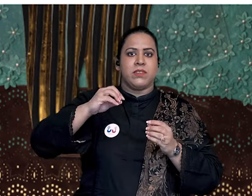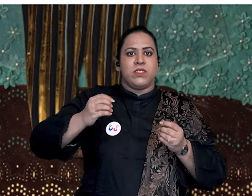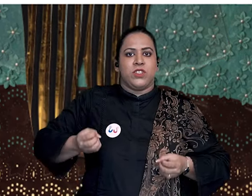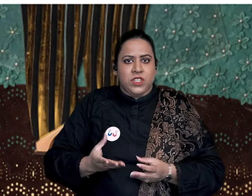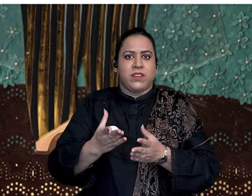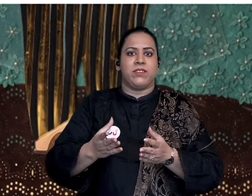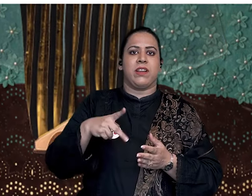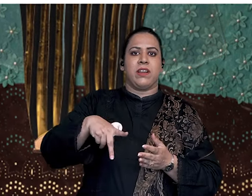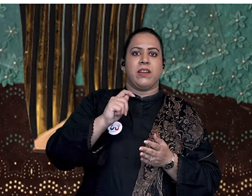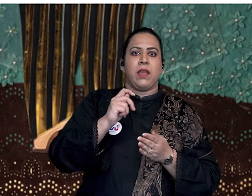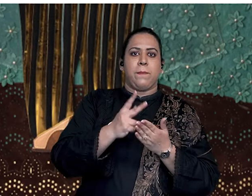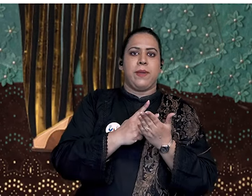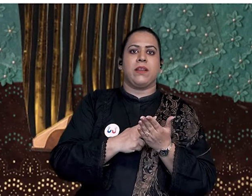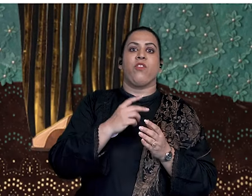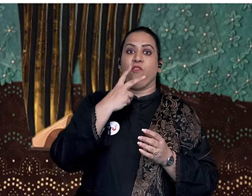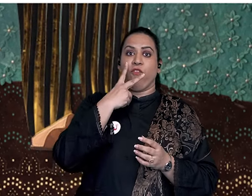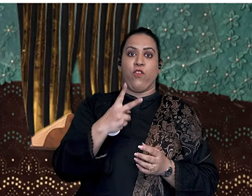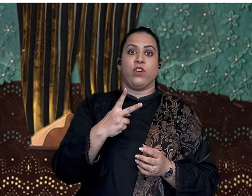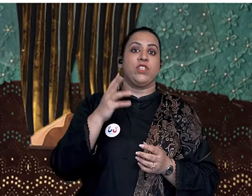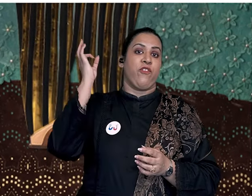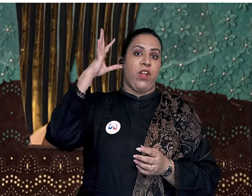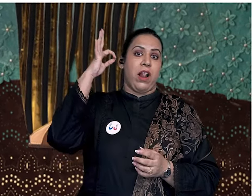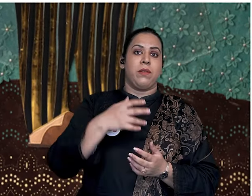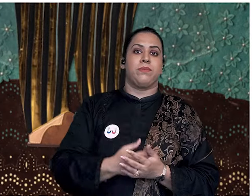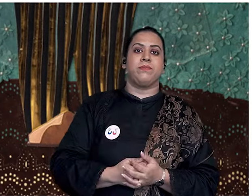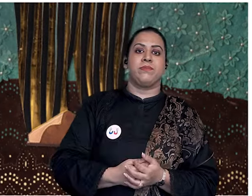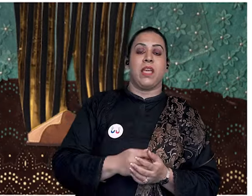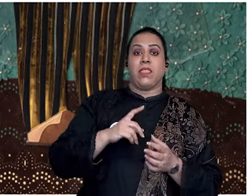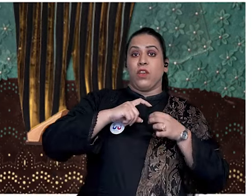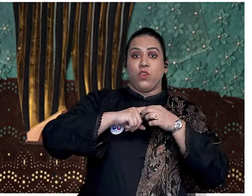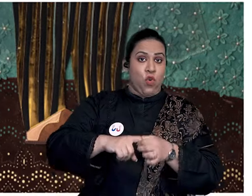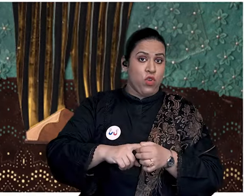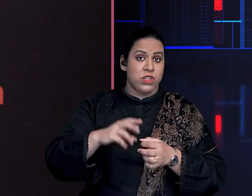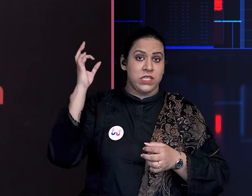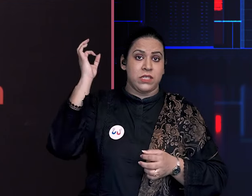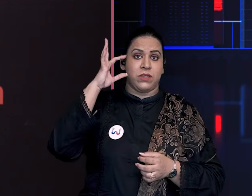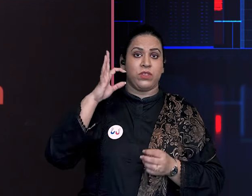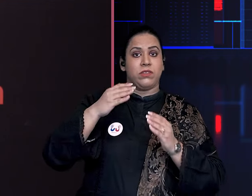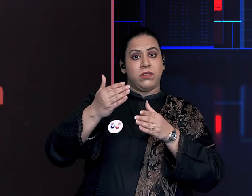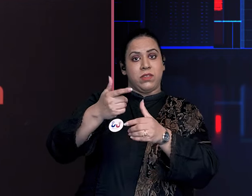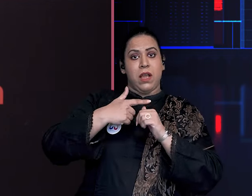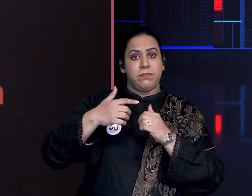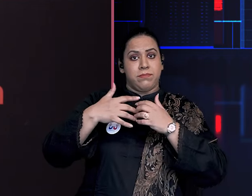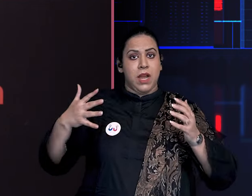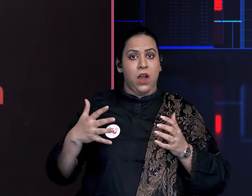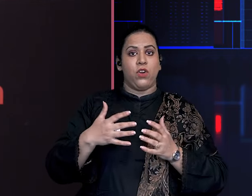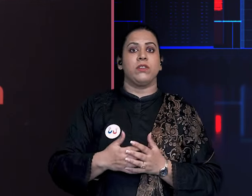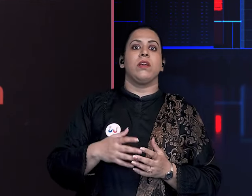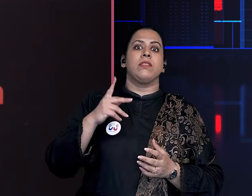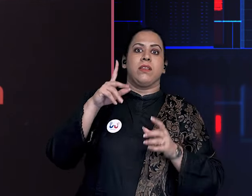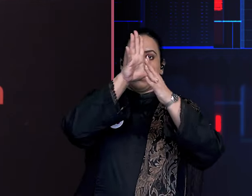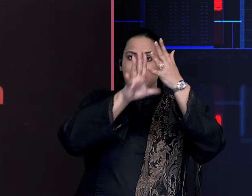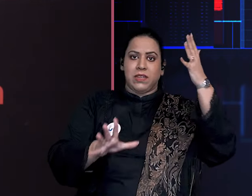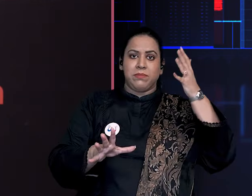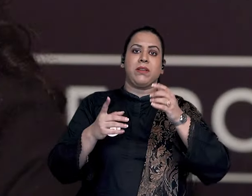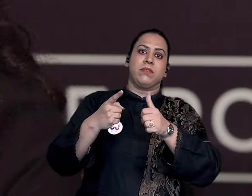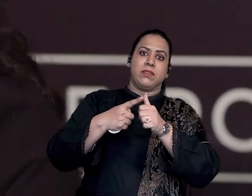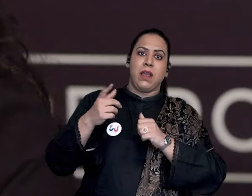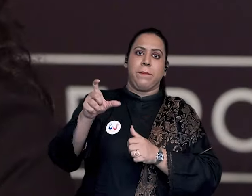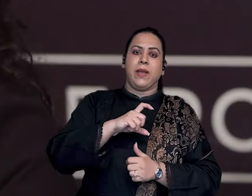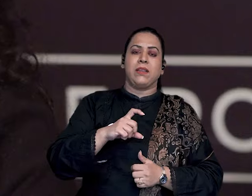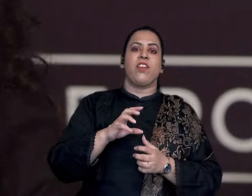exhibition, and then there's a literary language that's coming out of this exhibition. So what's happening over here is writers are using